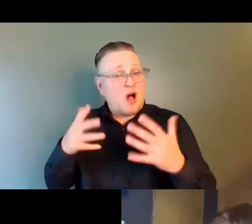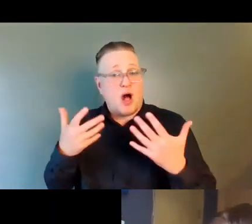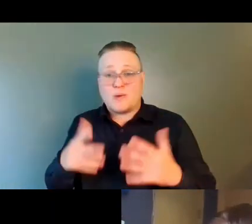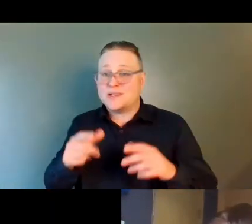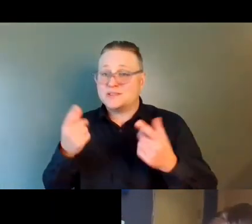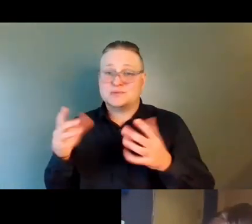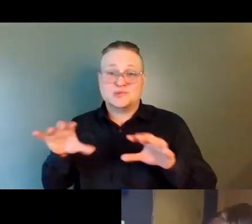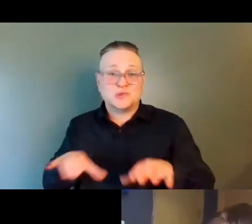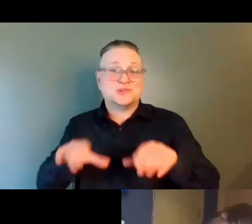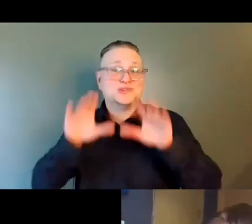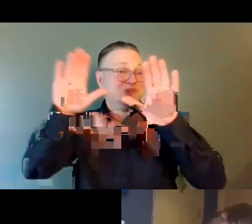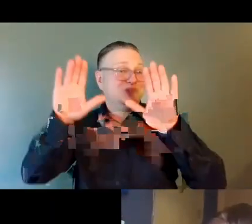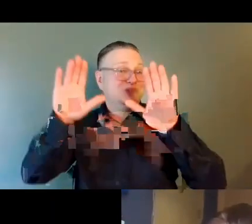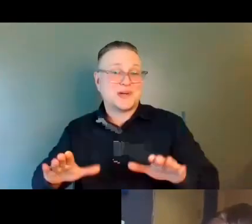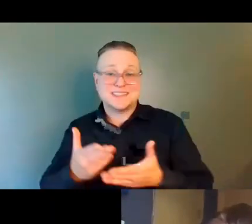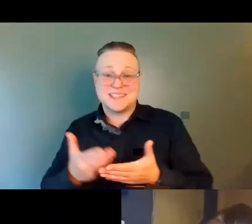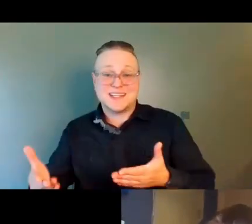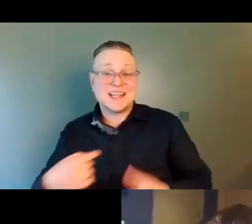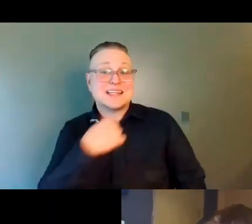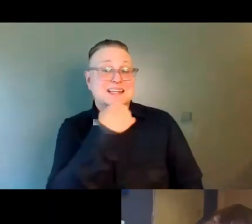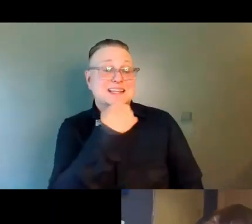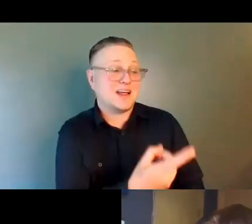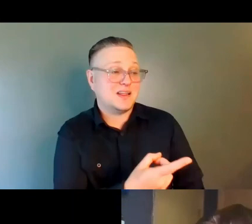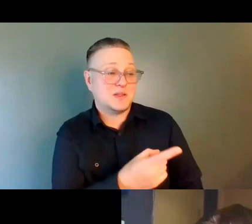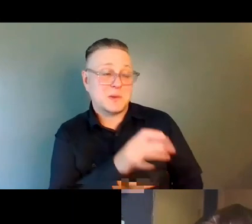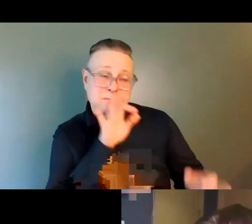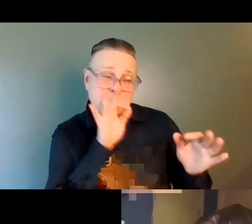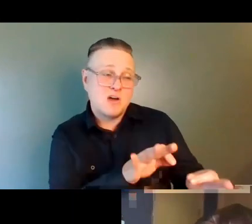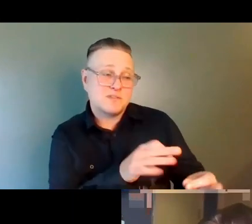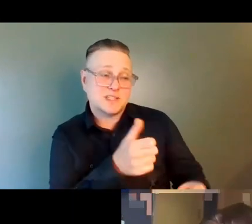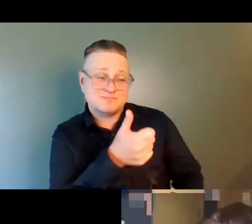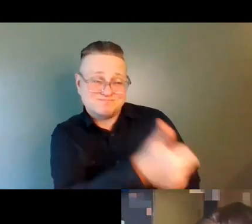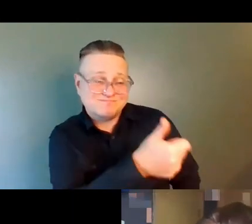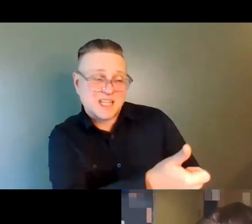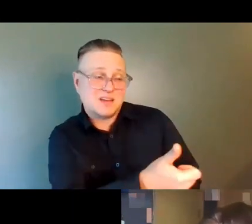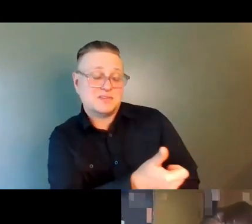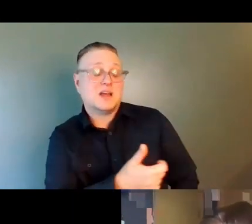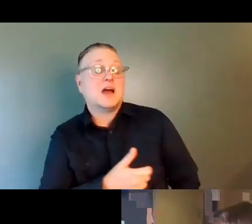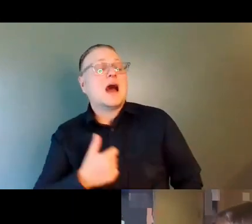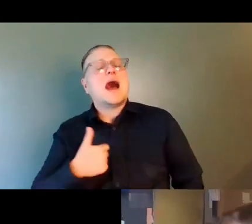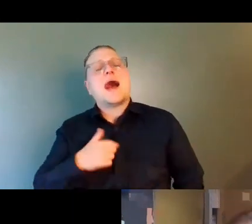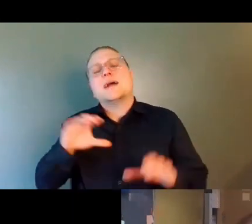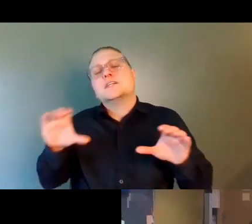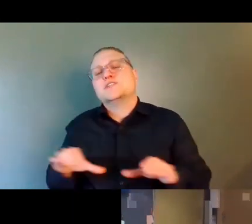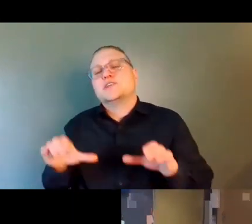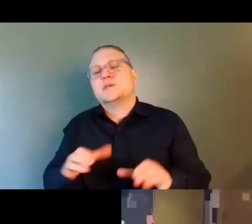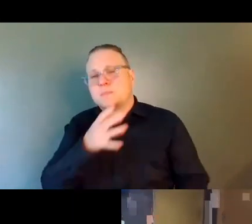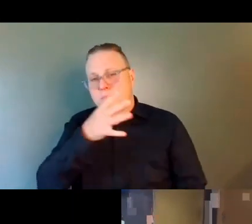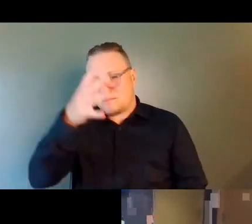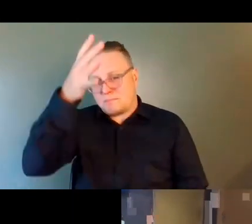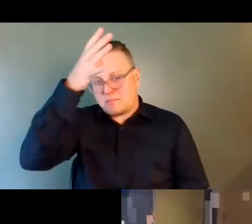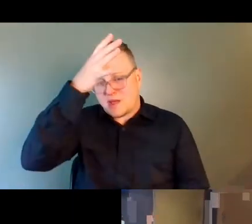they are, because that's the best message you can send. And also I encourage parents. We hear a lot